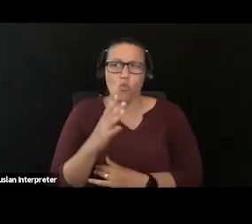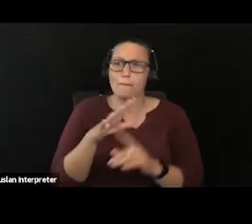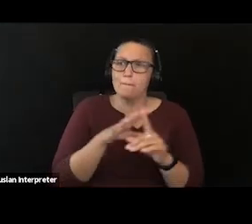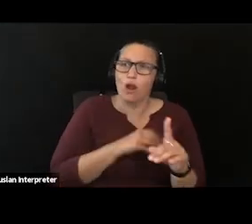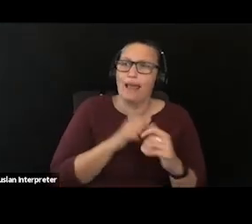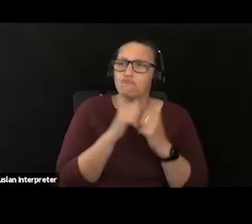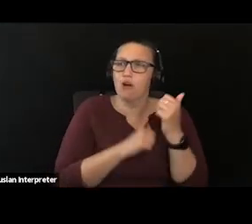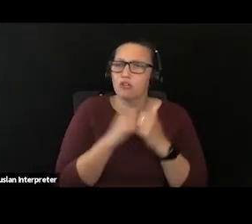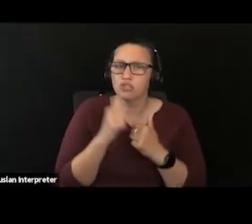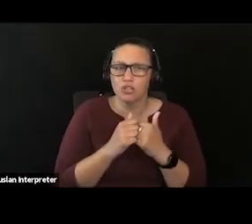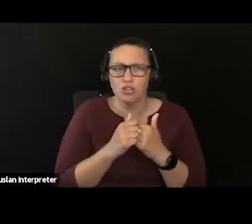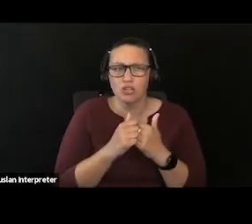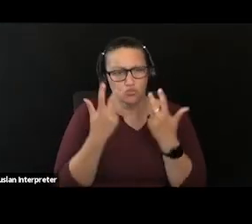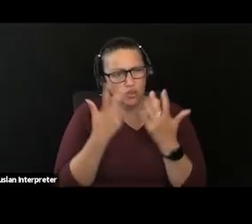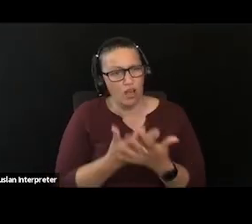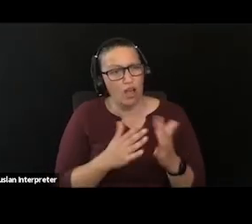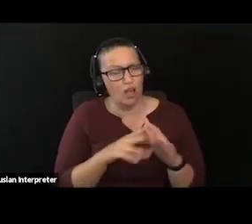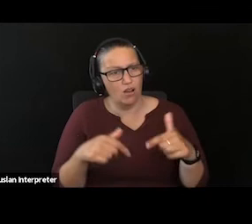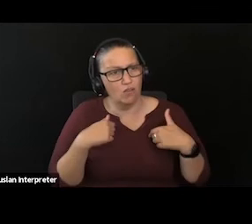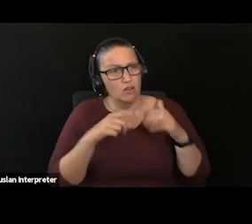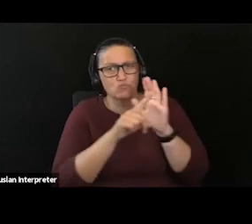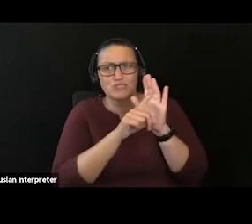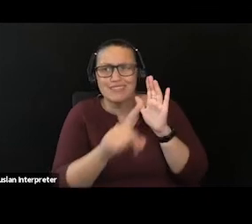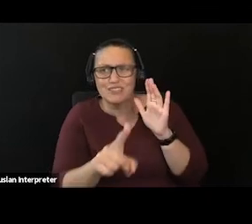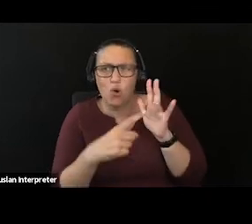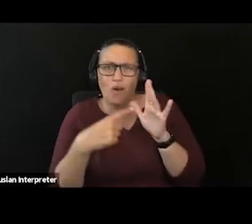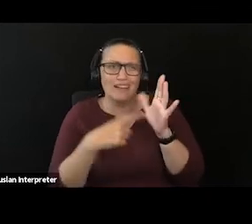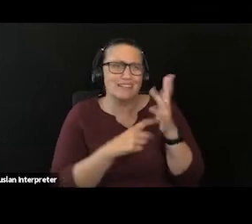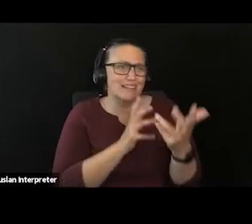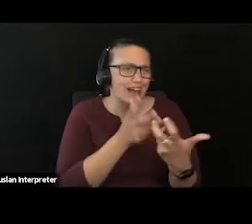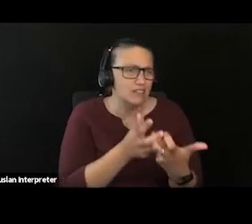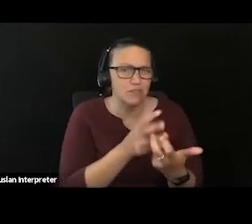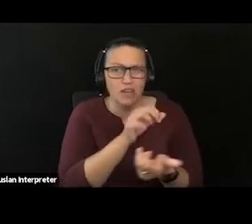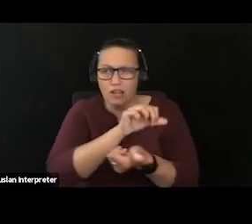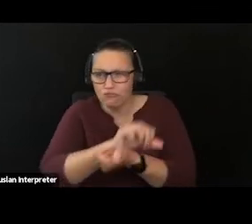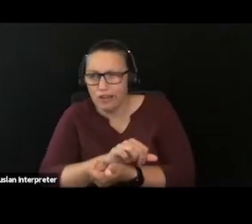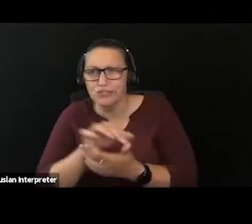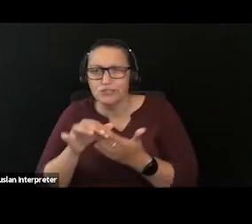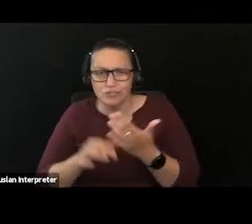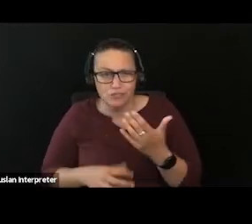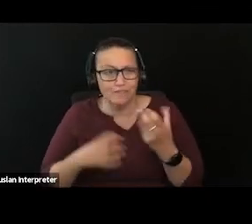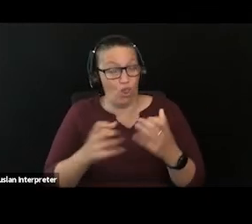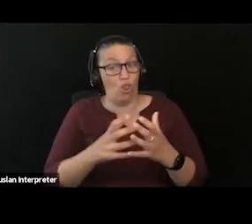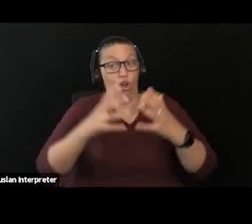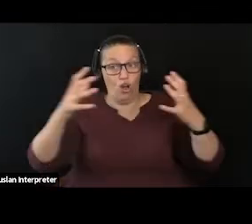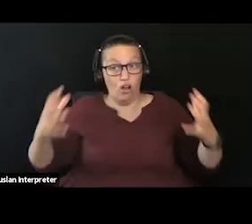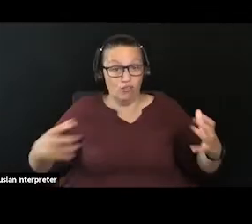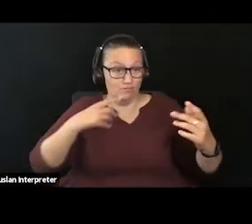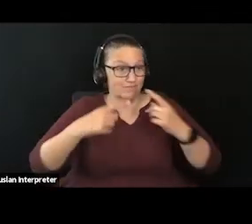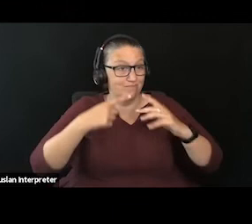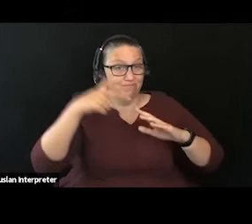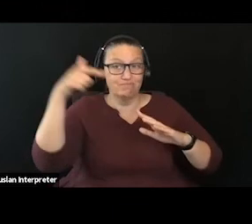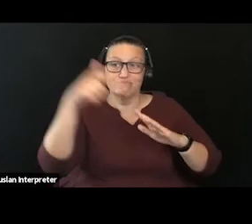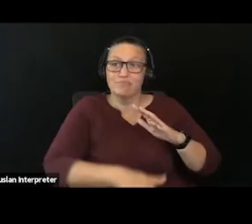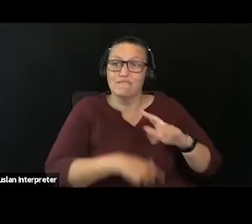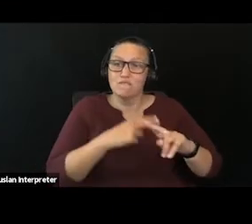we represented OAT engagement and incarceration. We did this in quite a lot of detail for OAT engagement, because we